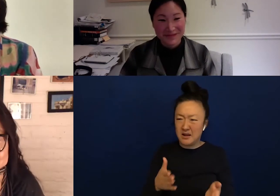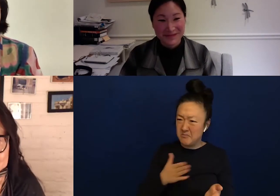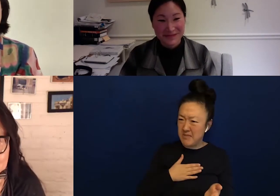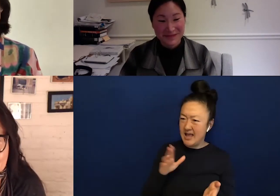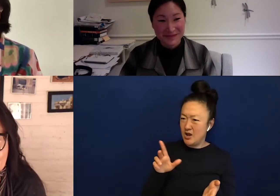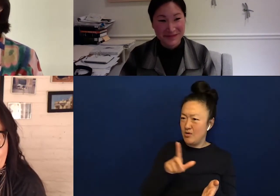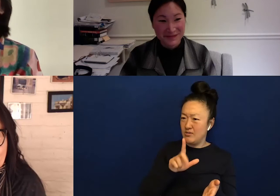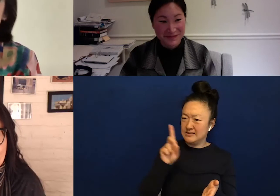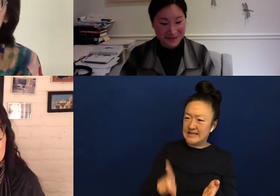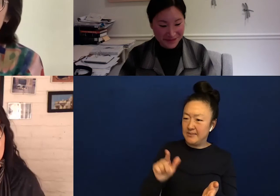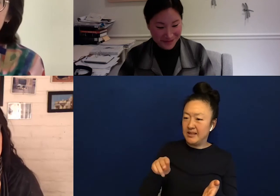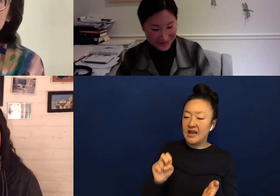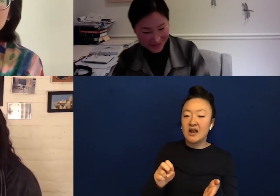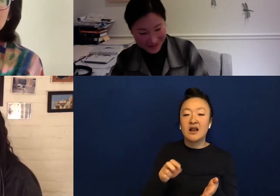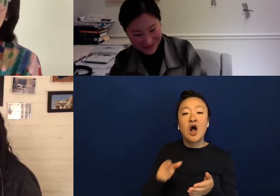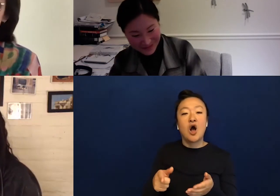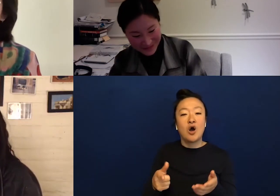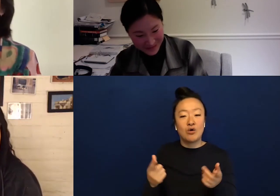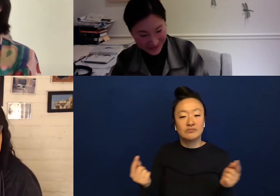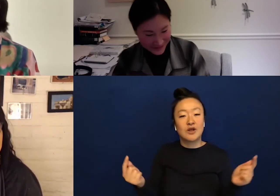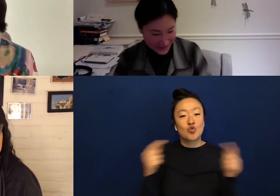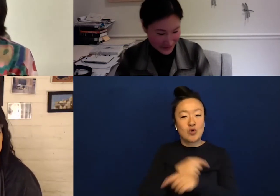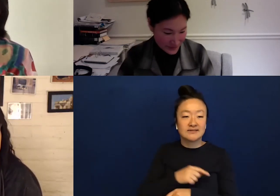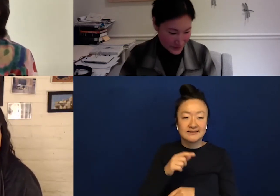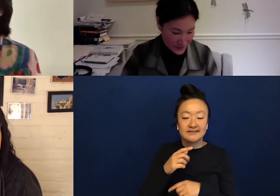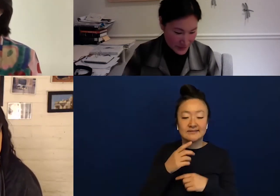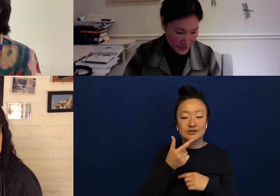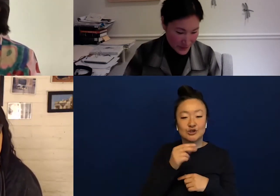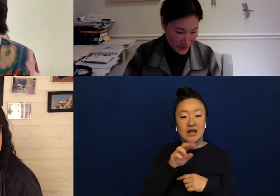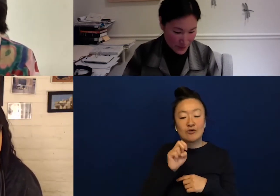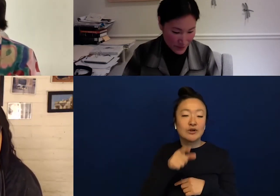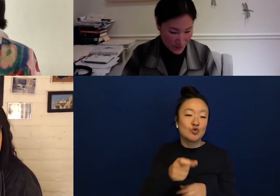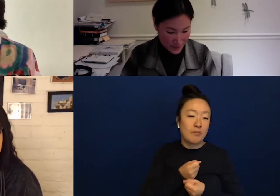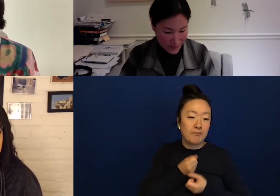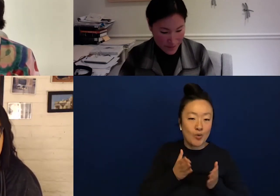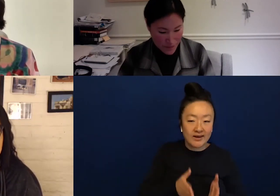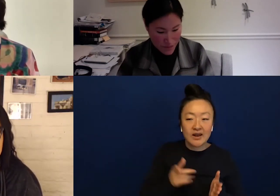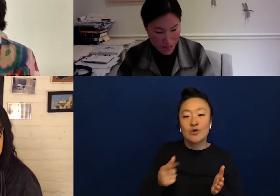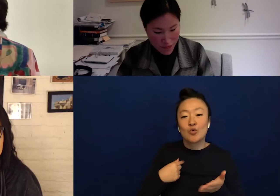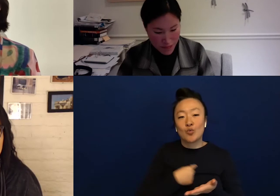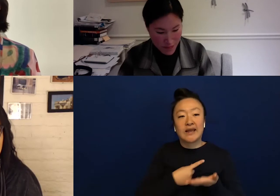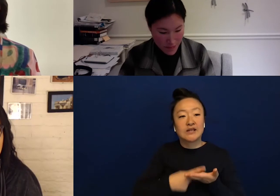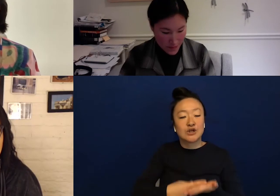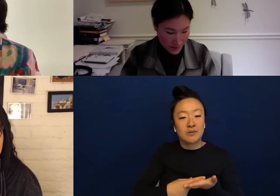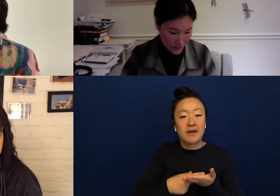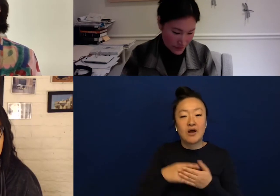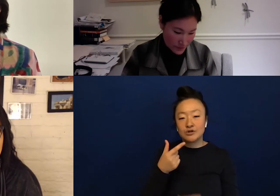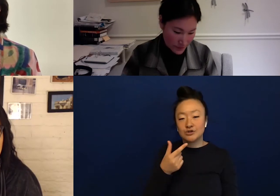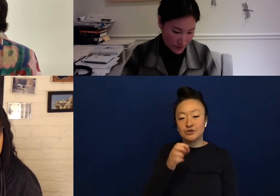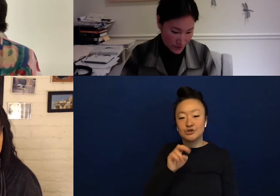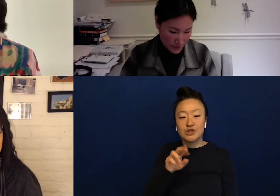About crossing genres. You are a Crossing poet, it's genres. novel, like what? And I know we talked about sort of genre agnosticism, but